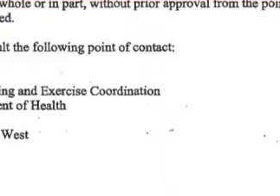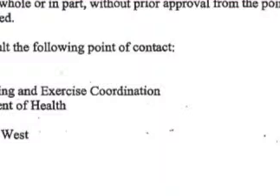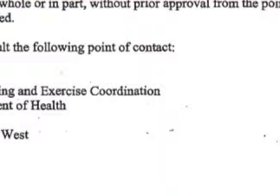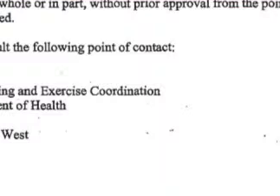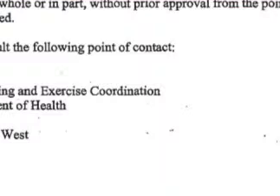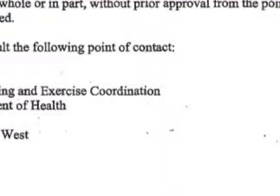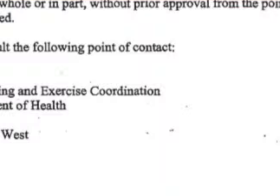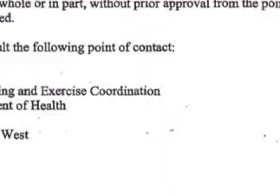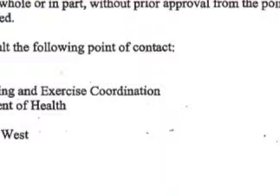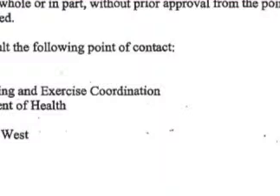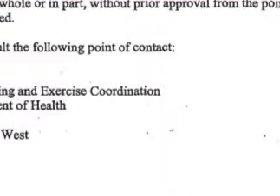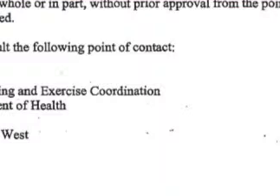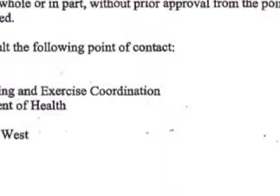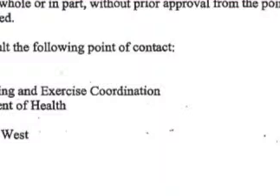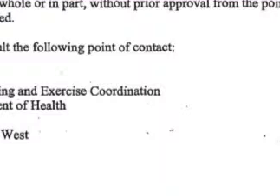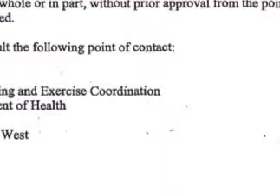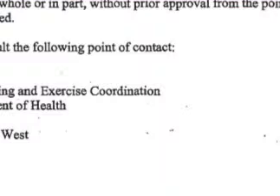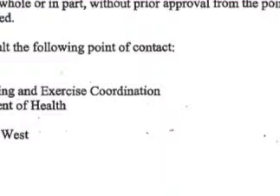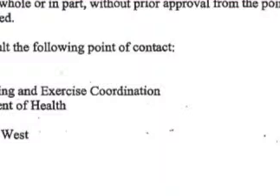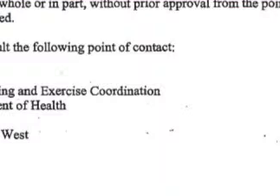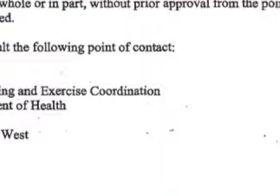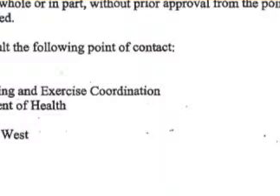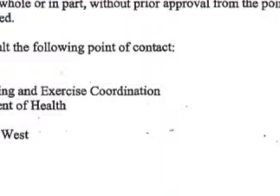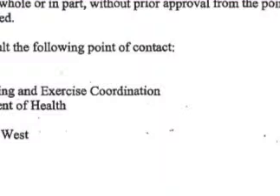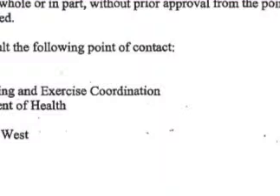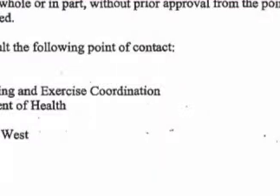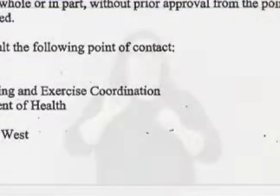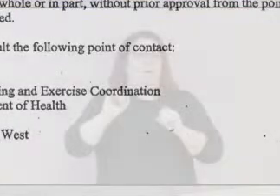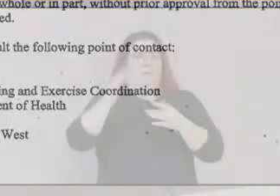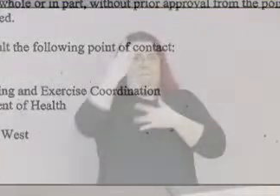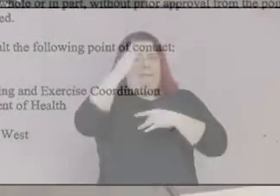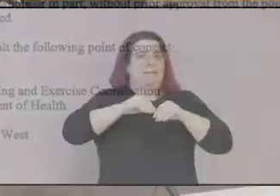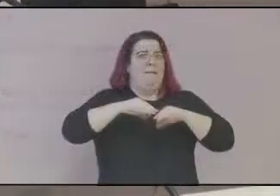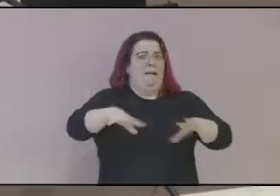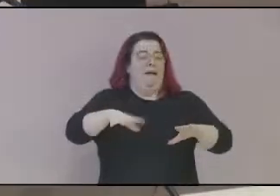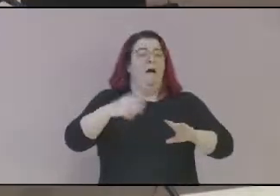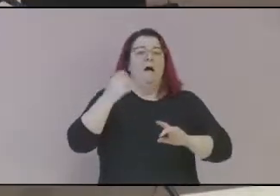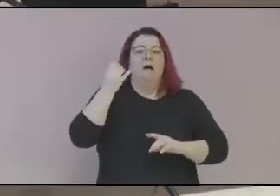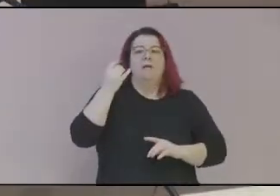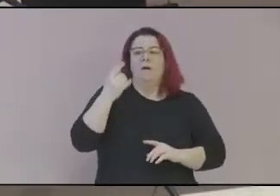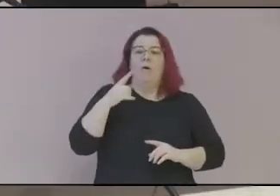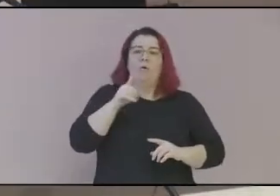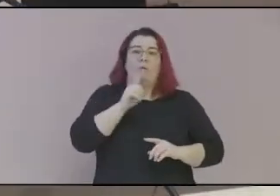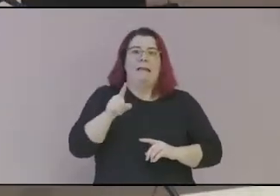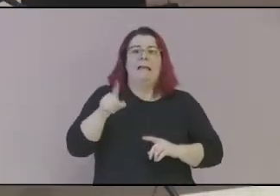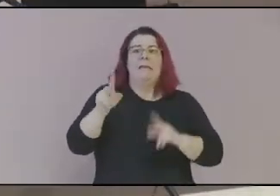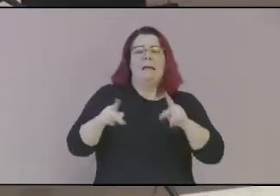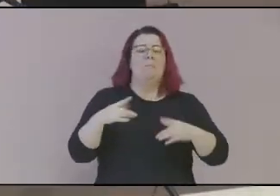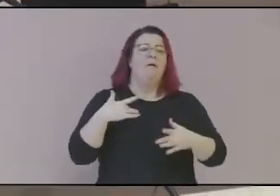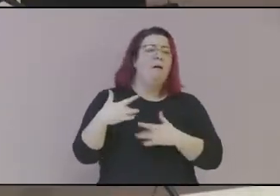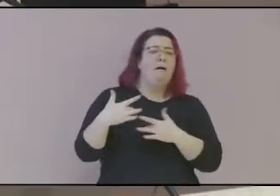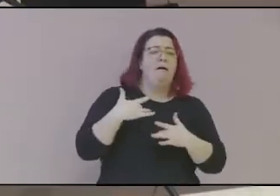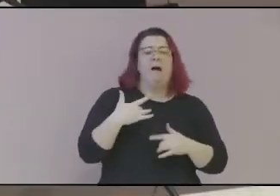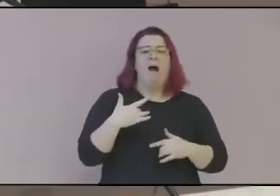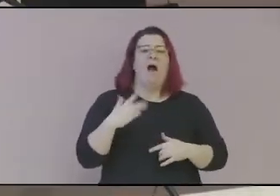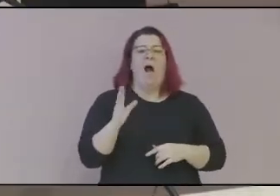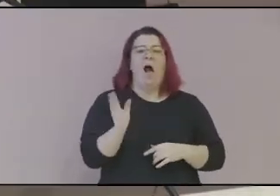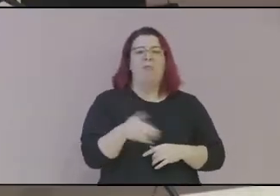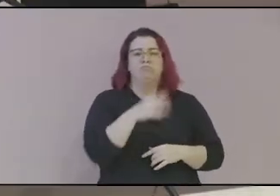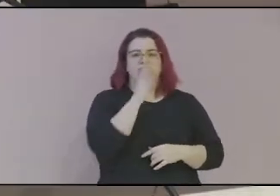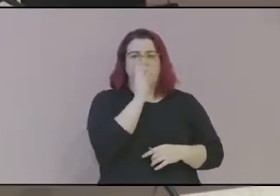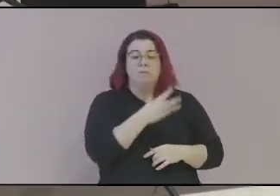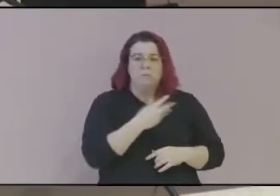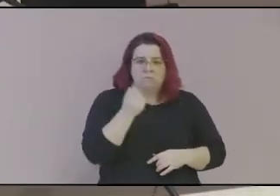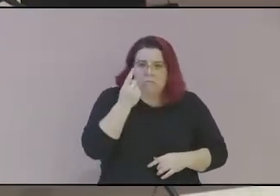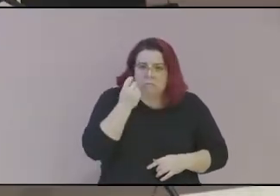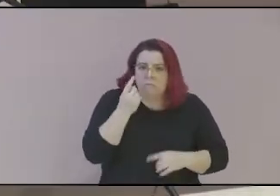There was not a pandemic at that moment, so she didn't succeed in raising a lot of attention about this working group at that time. When she published that